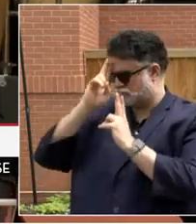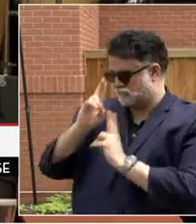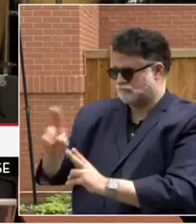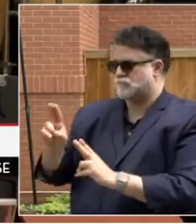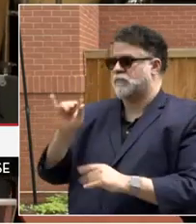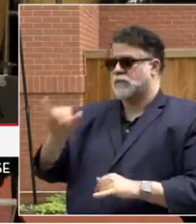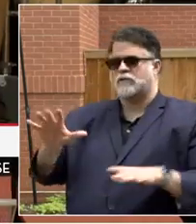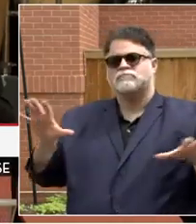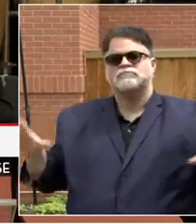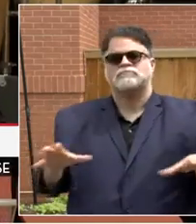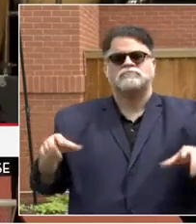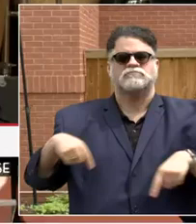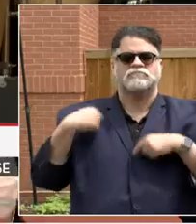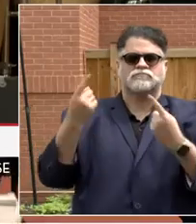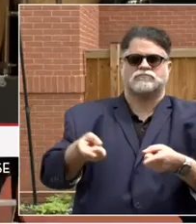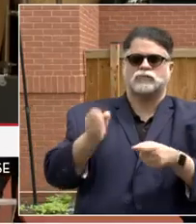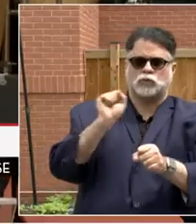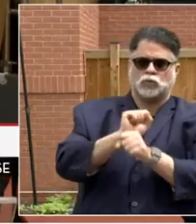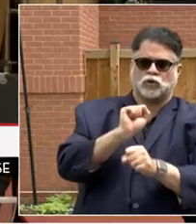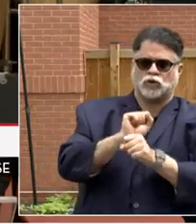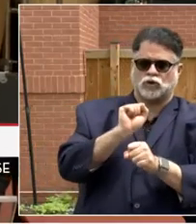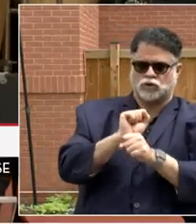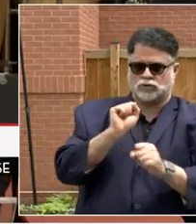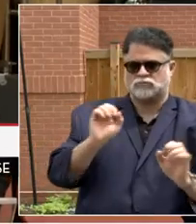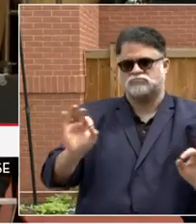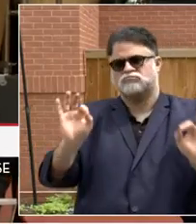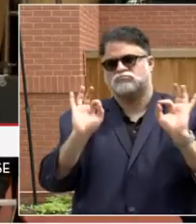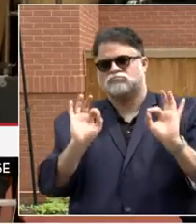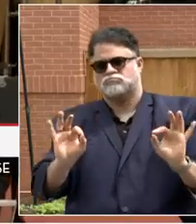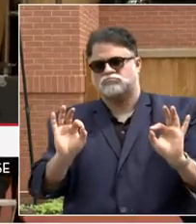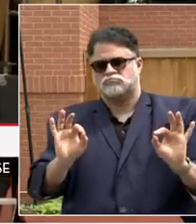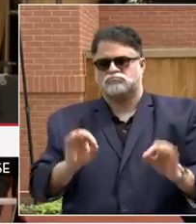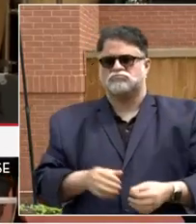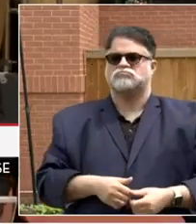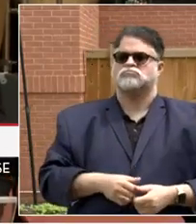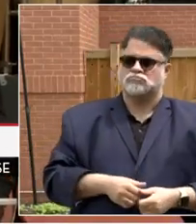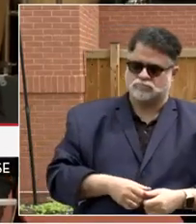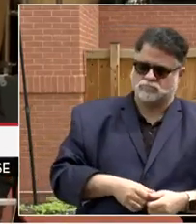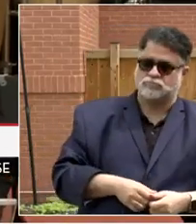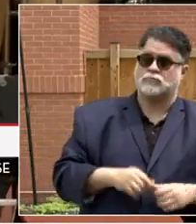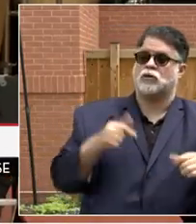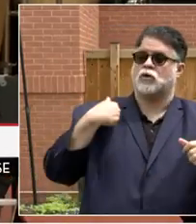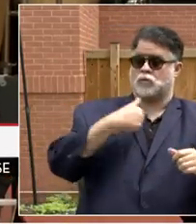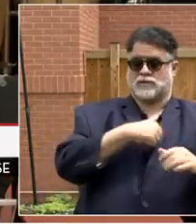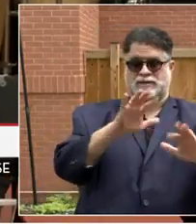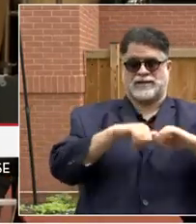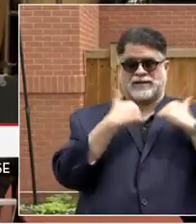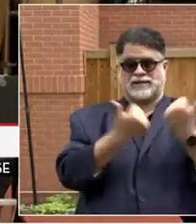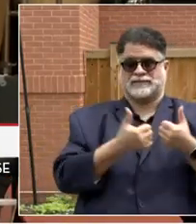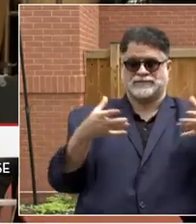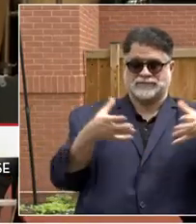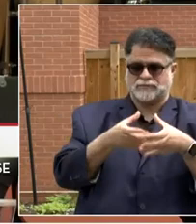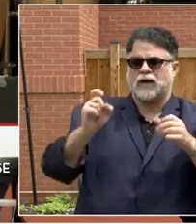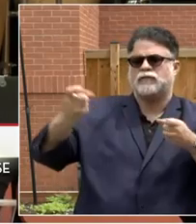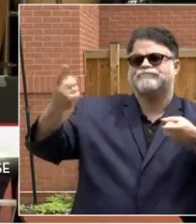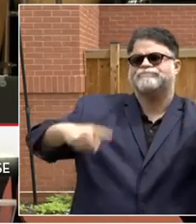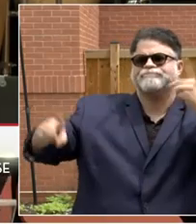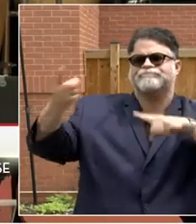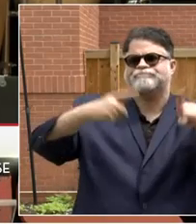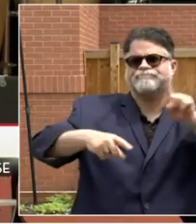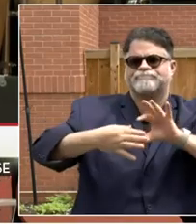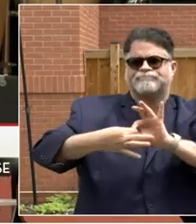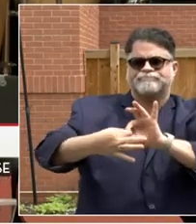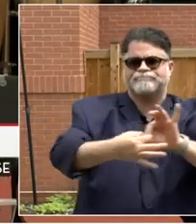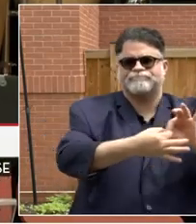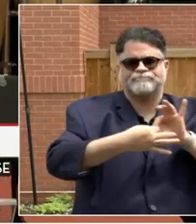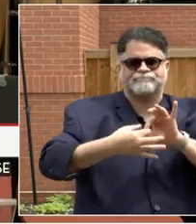together, the government agencies, we are representing the collaboration that it's going to take for us to impact gun violence